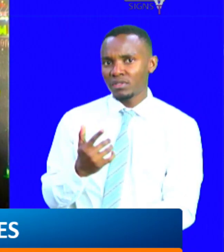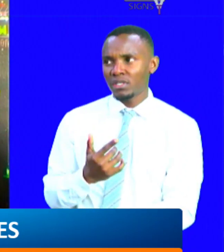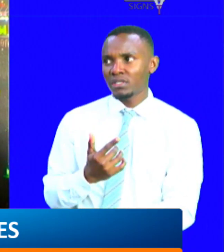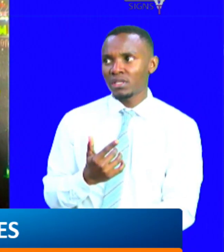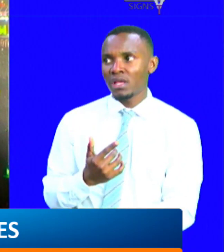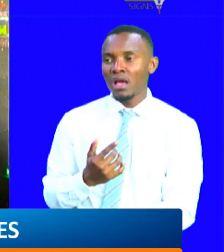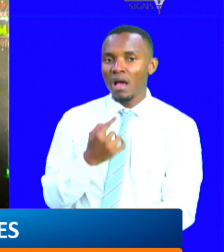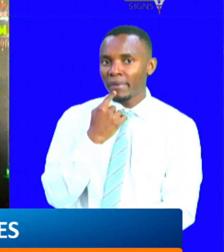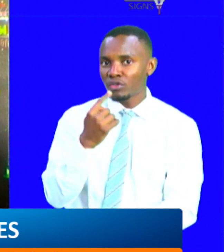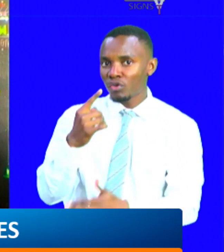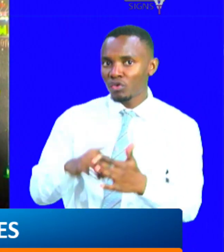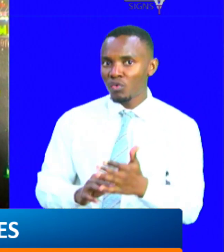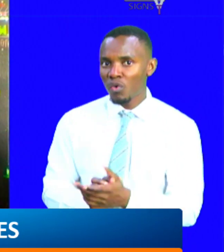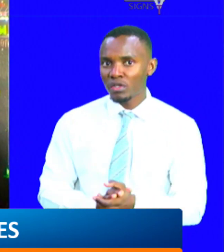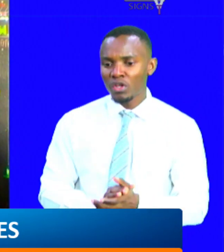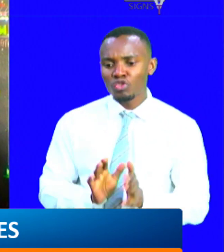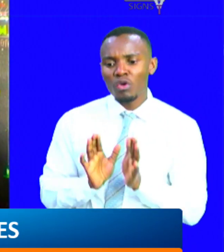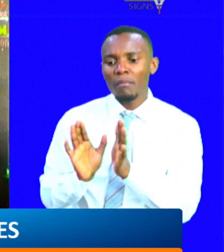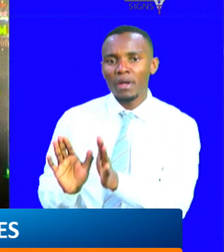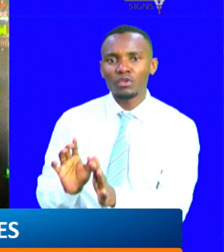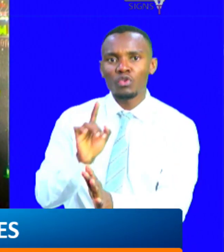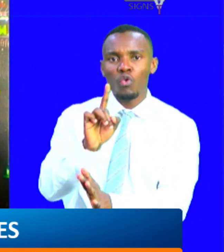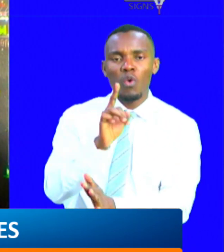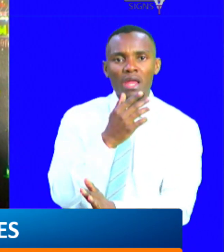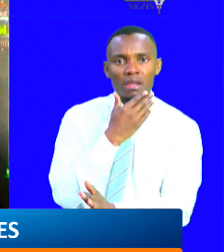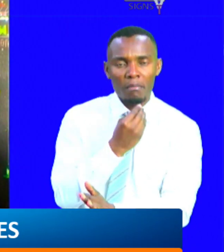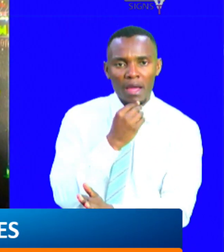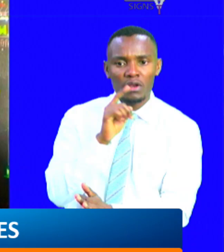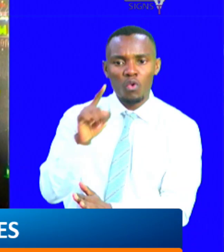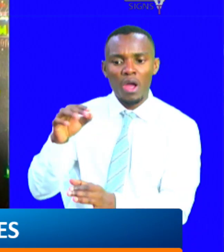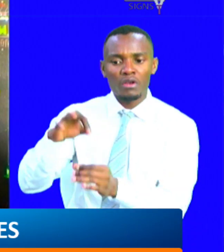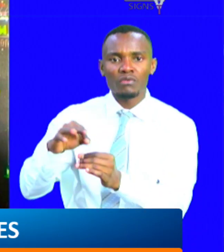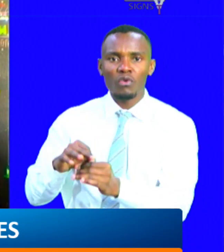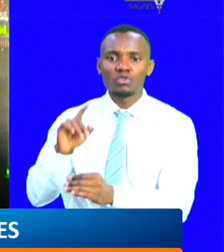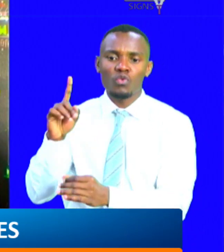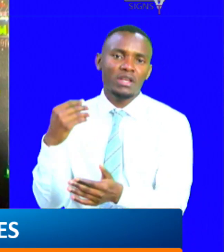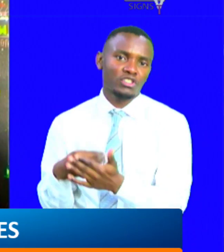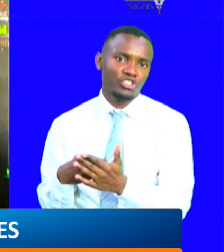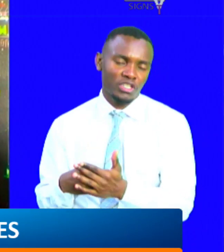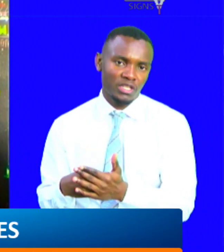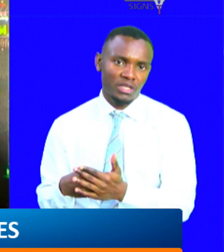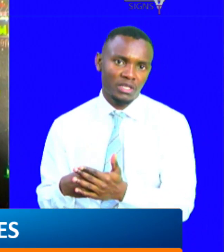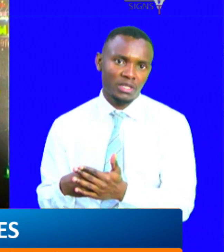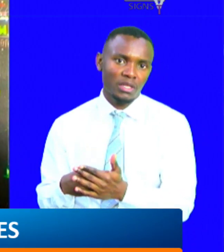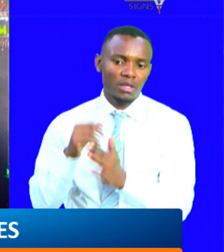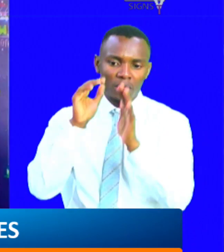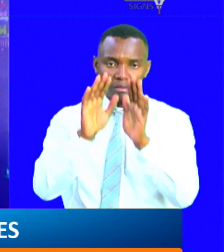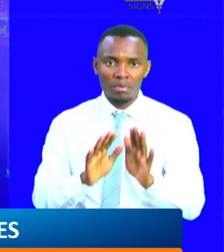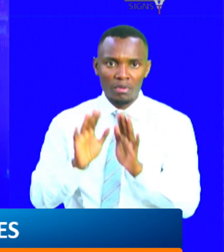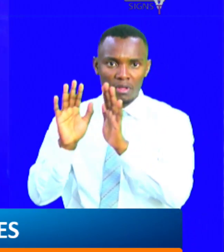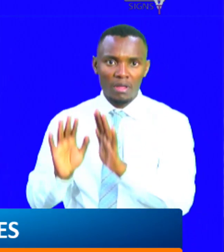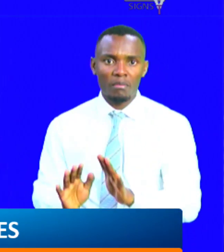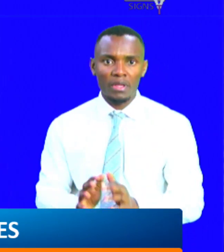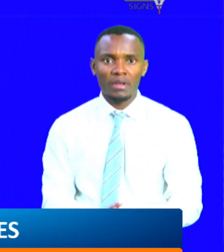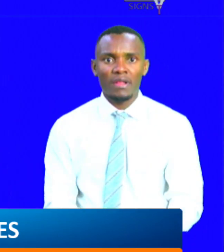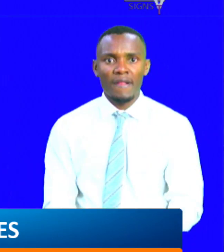abandoning one man, one vote, 1 shilling drive. How exactly? Here are the full details. Kule